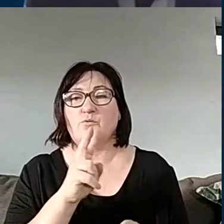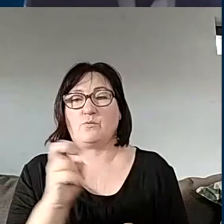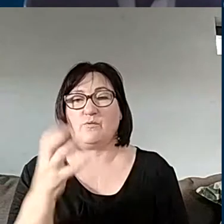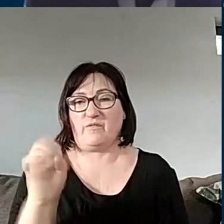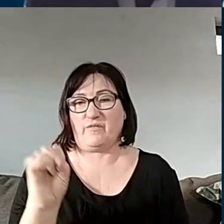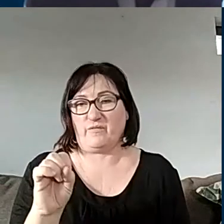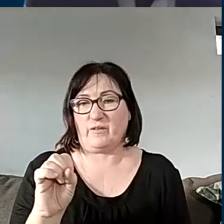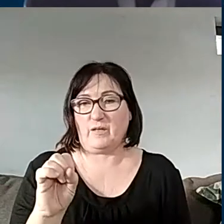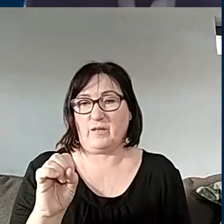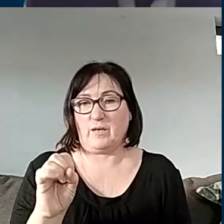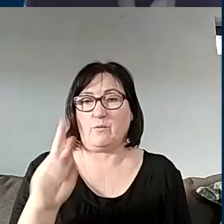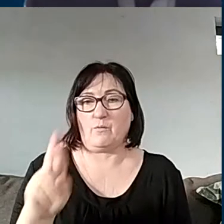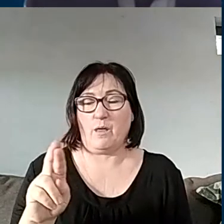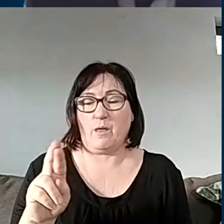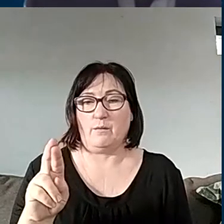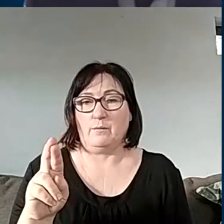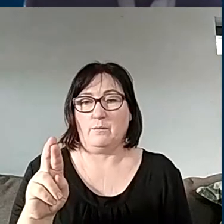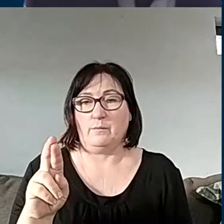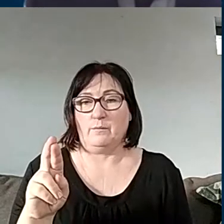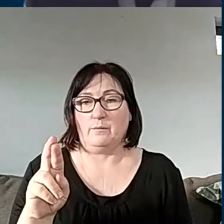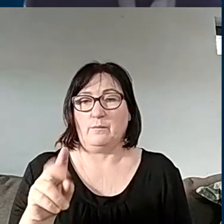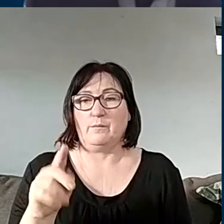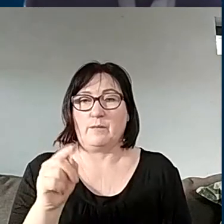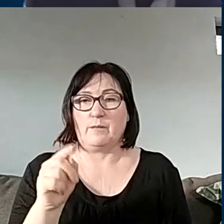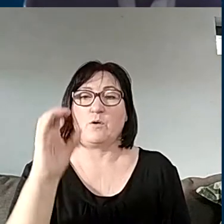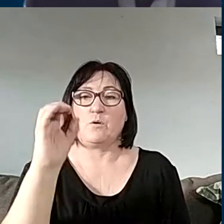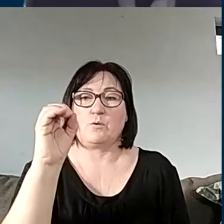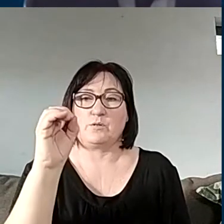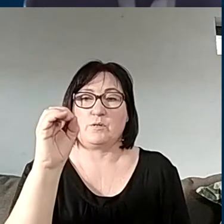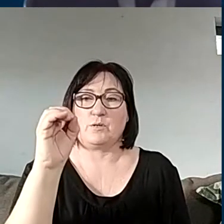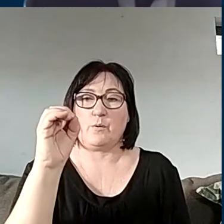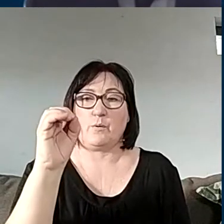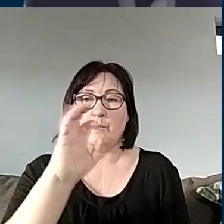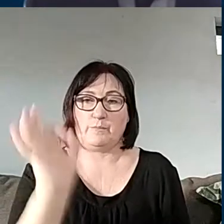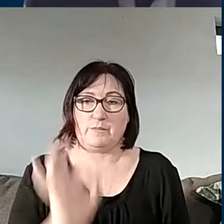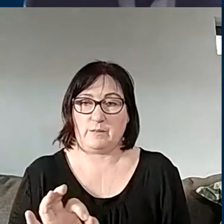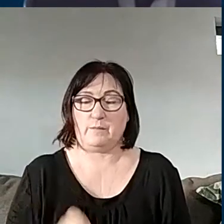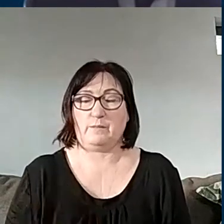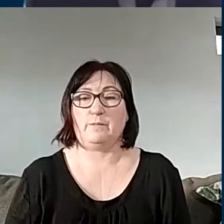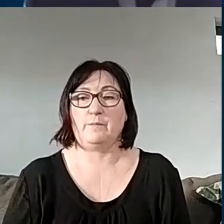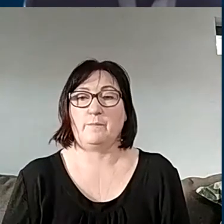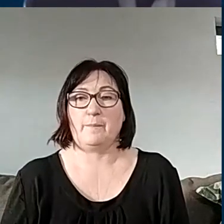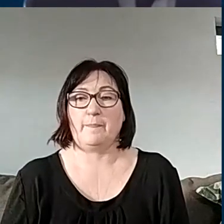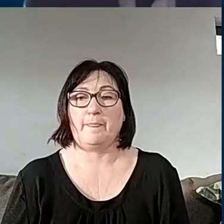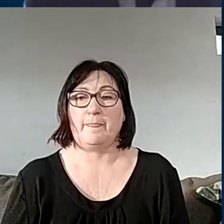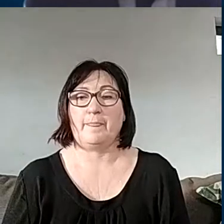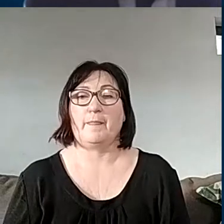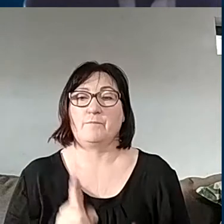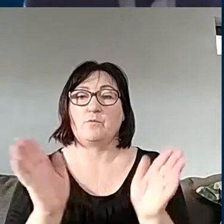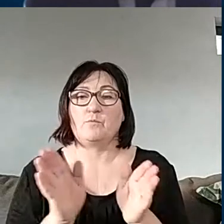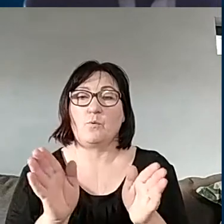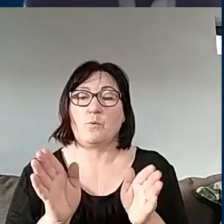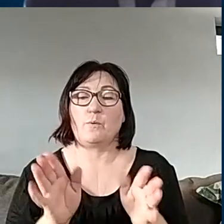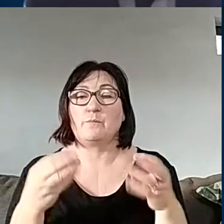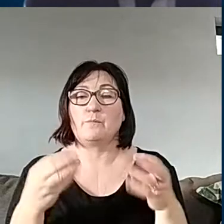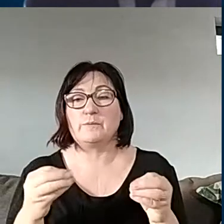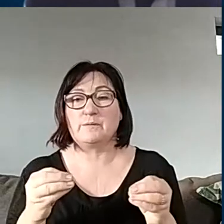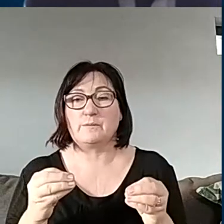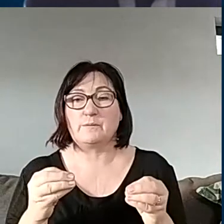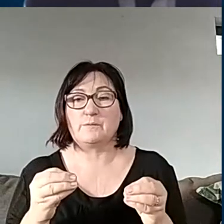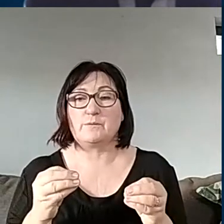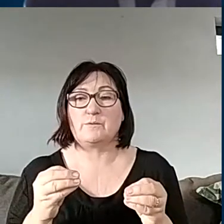91,250 rand that it's a 0%. So yes, the small business corporation tax rates